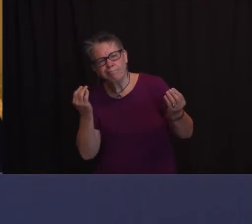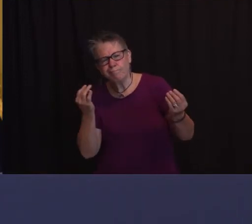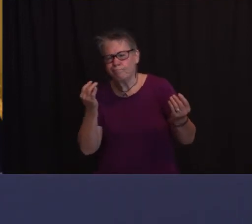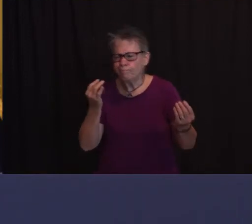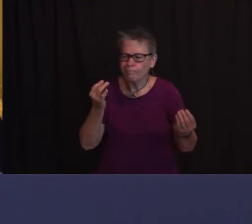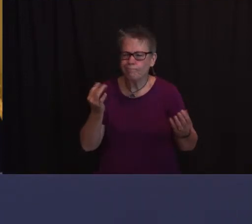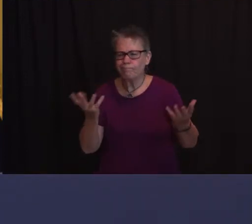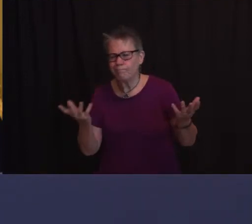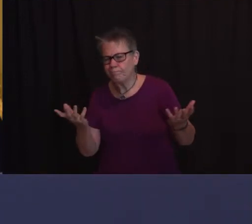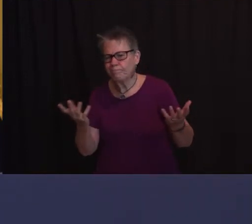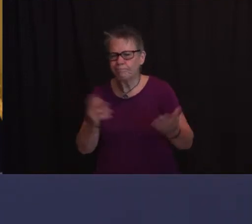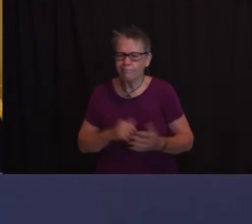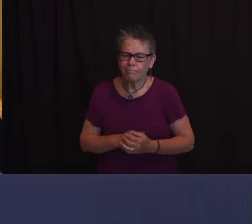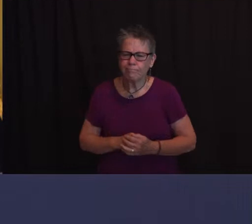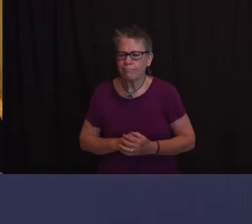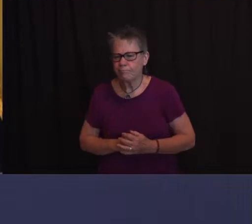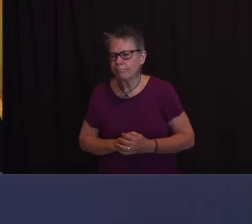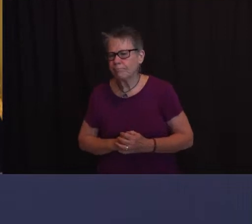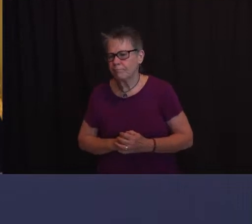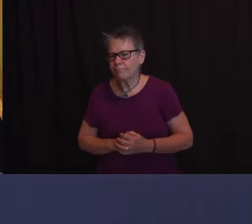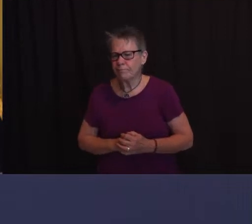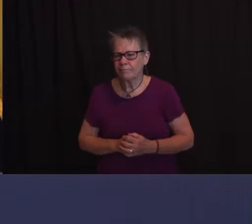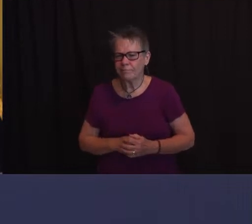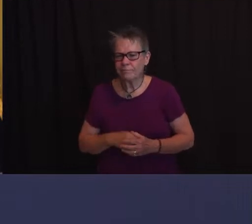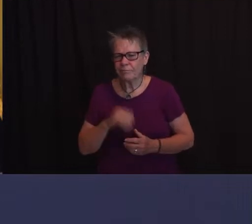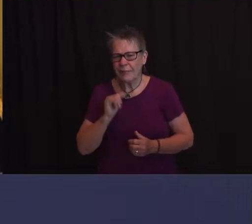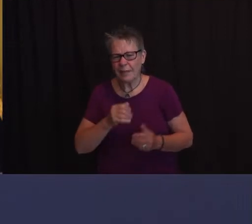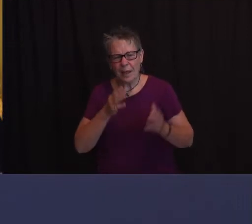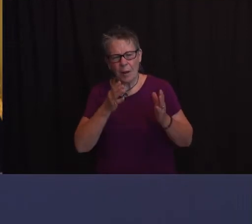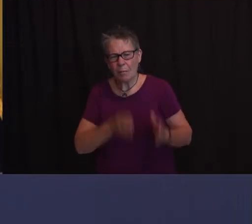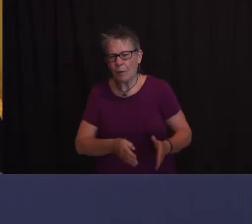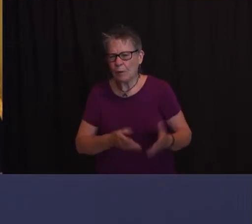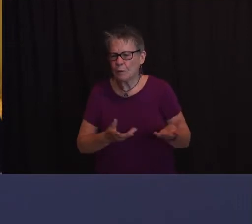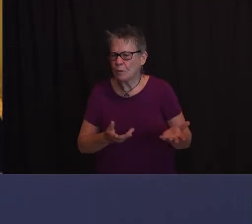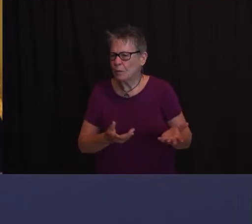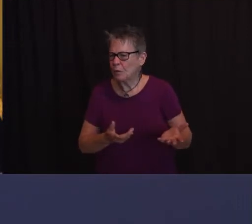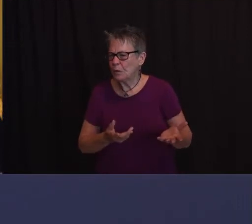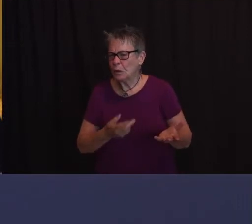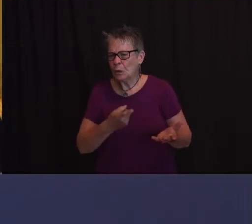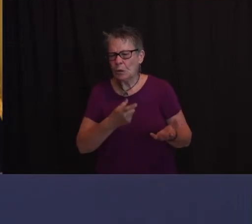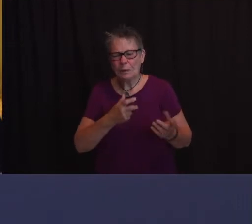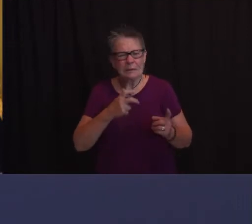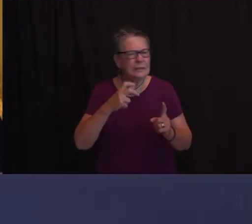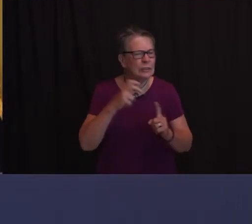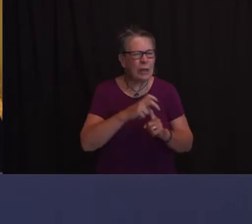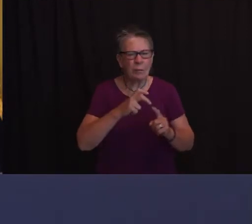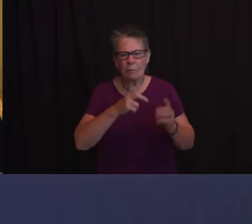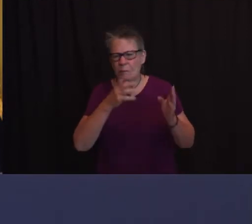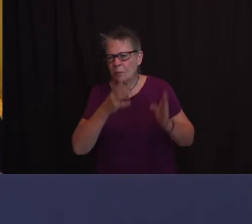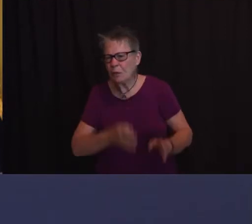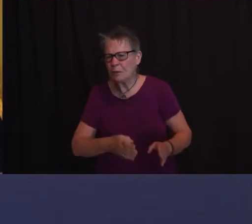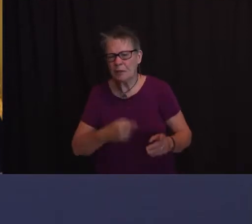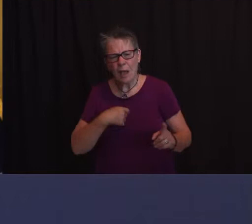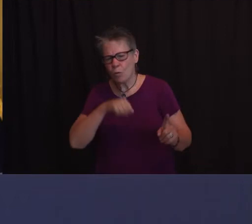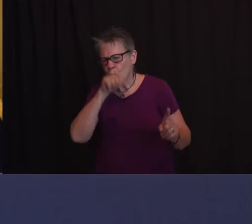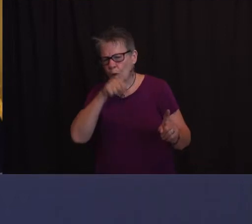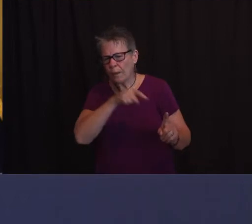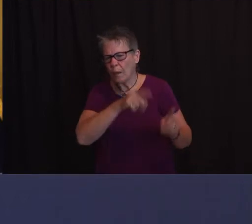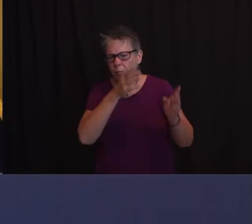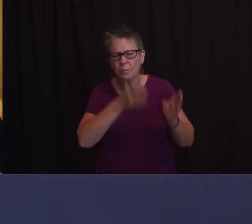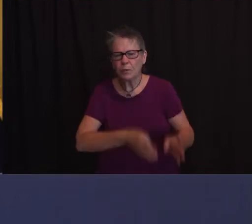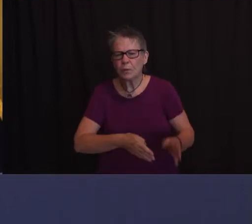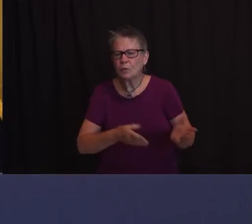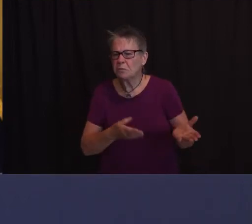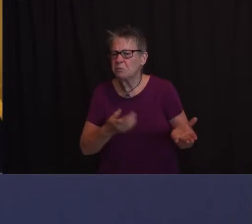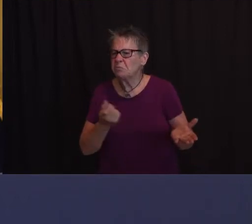this is a guy who has impeccable credentials, impeccable values, and I love the guy. So that's all I'm going to say on that.